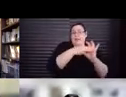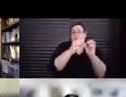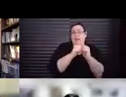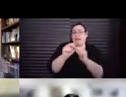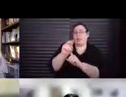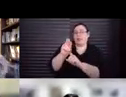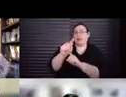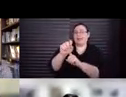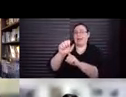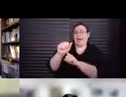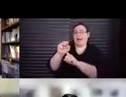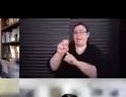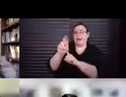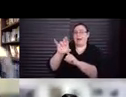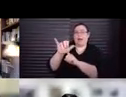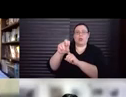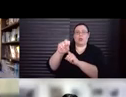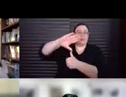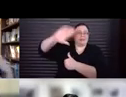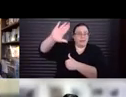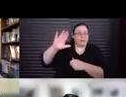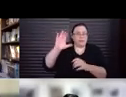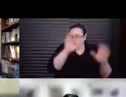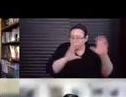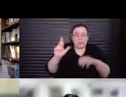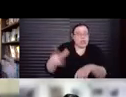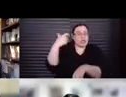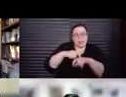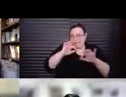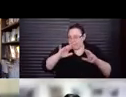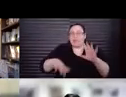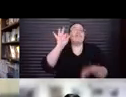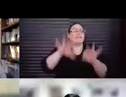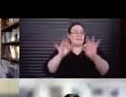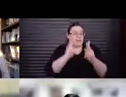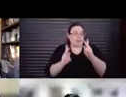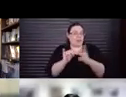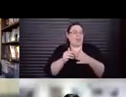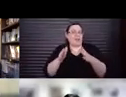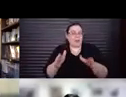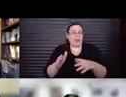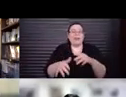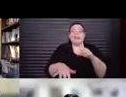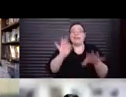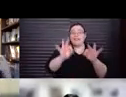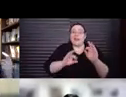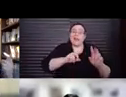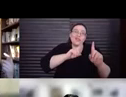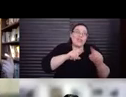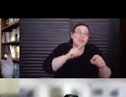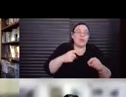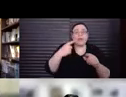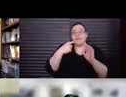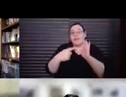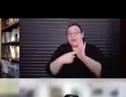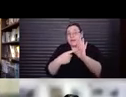it took a long time, but you find people that way. You know, you find reports, for instance.